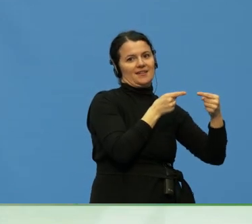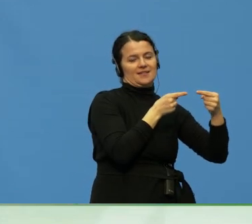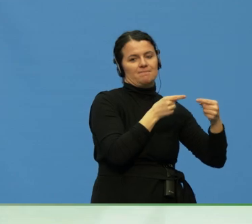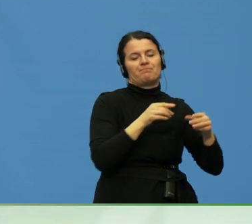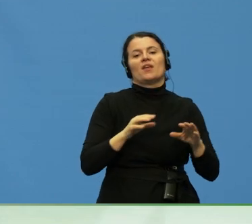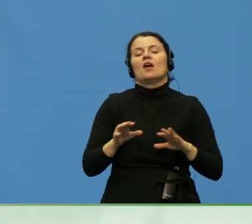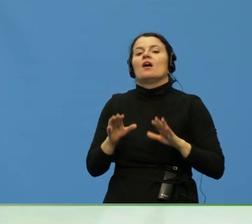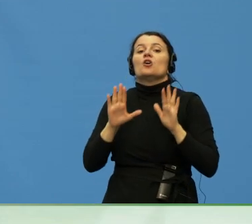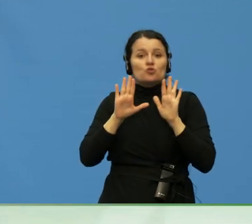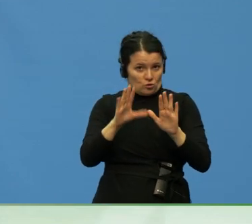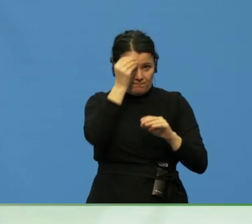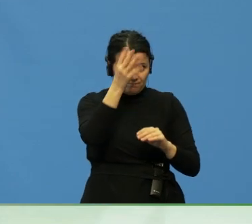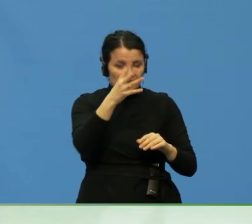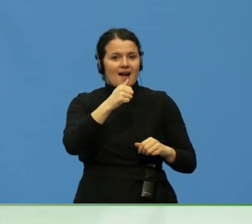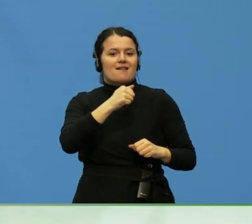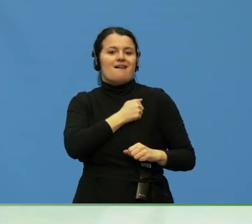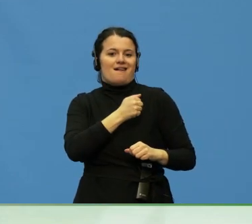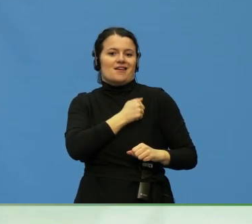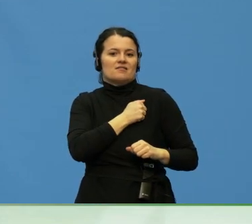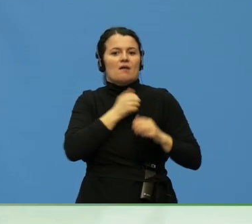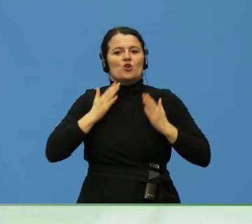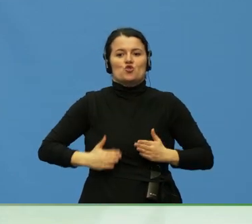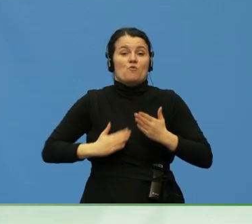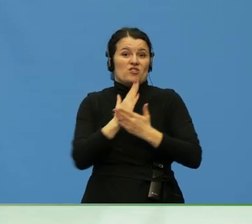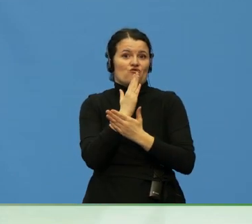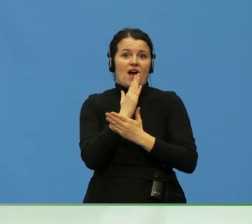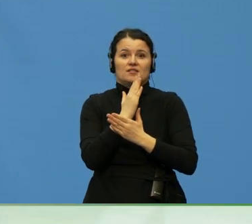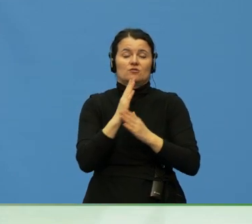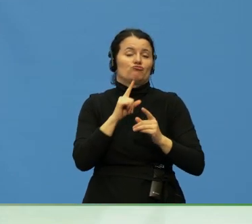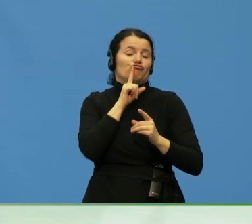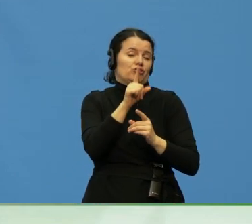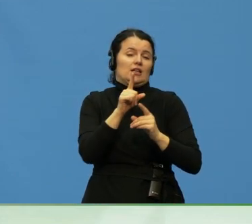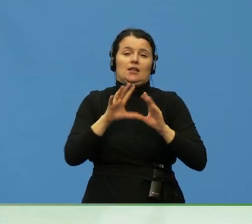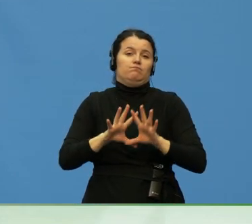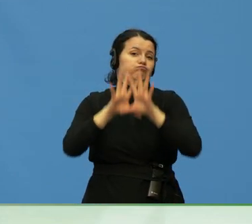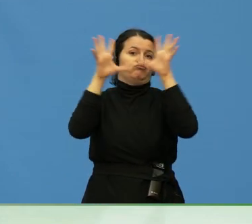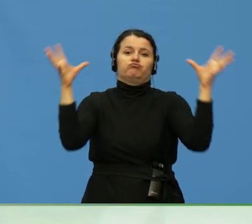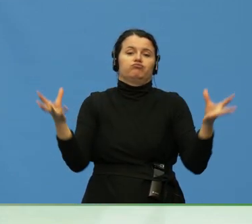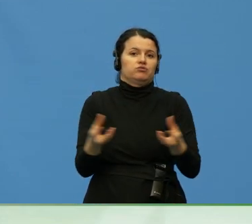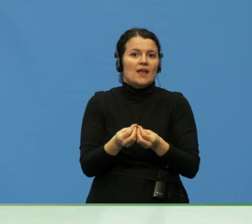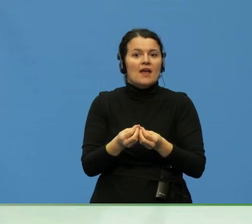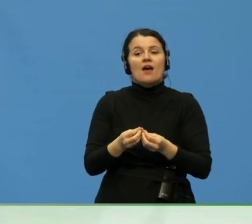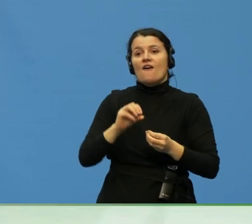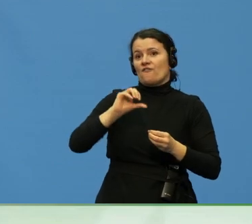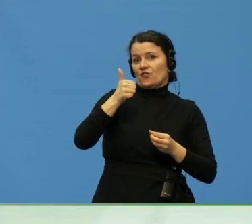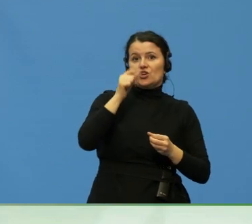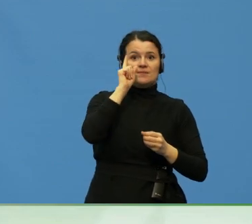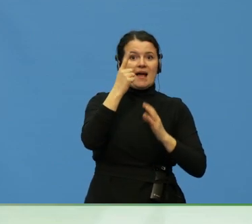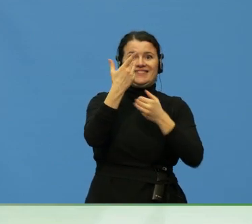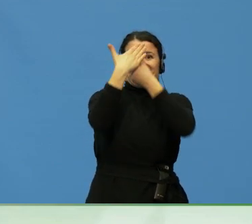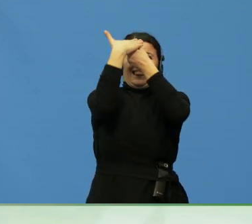system. It's terribly reactive. You have to be discriminated against before this massive system kicks